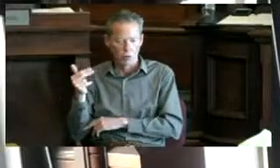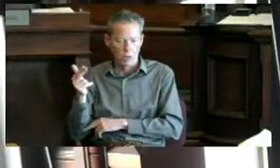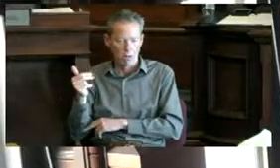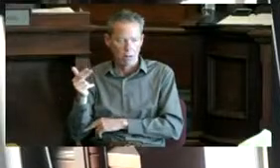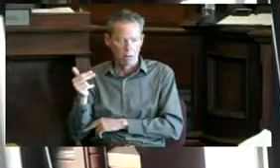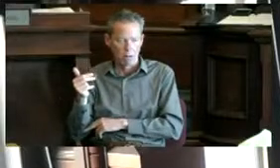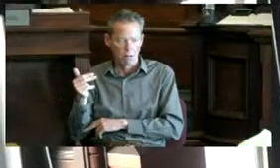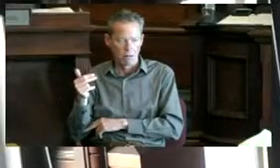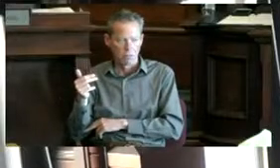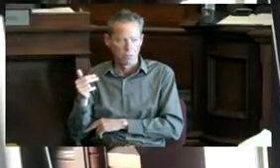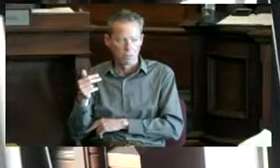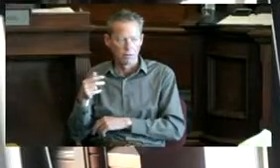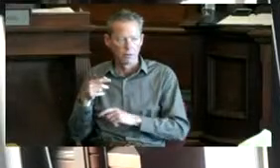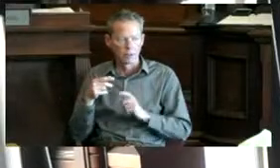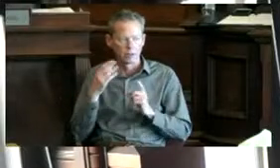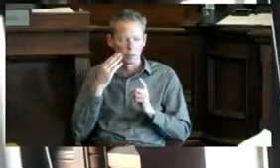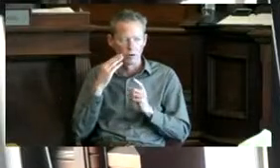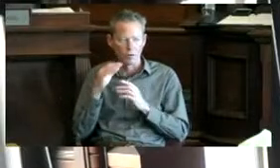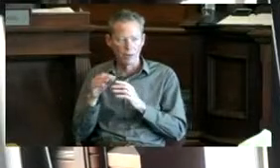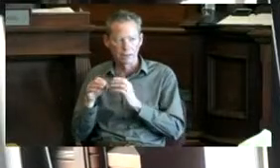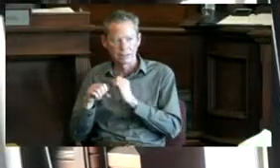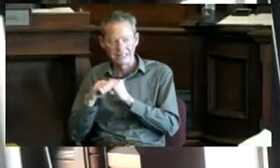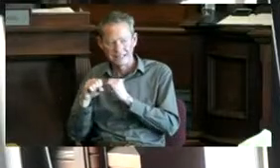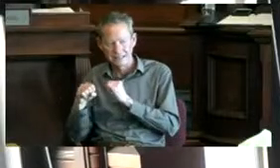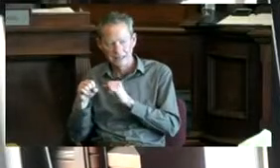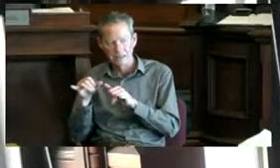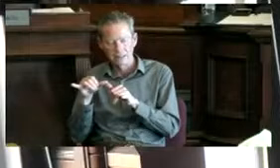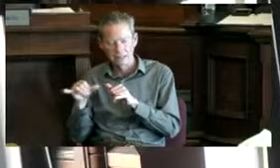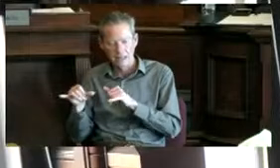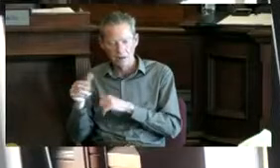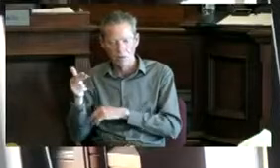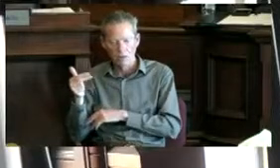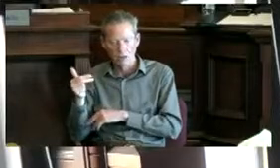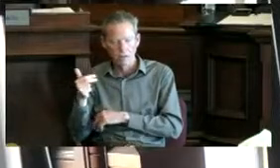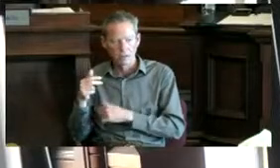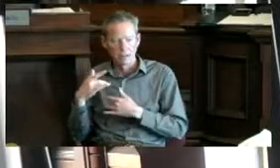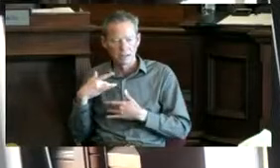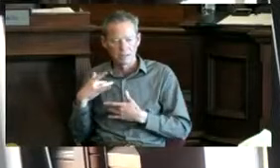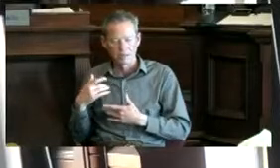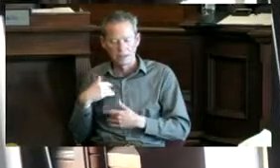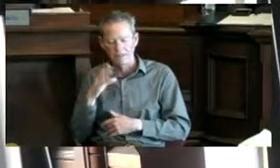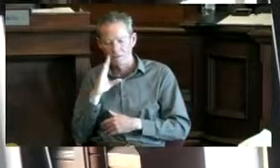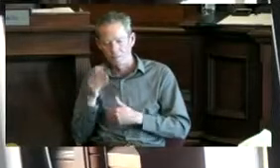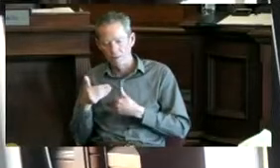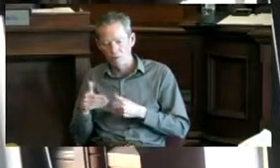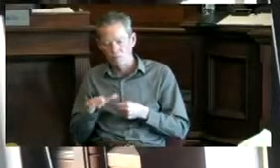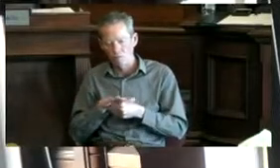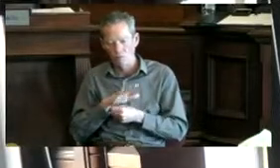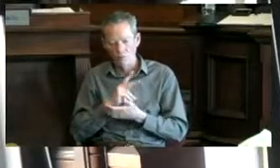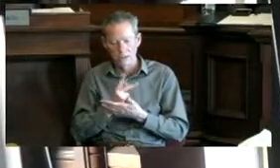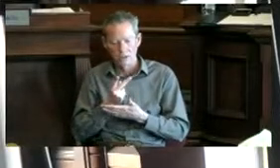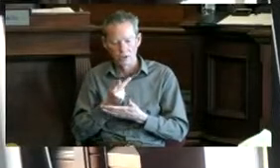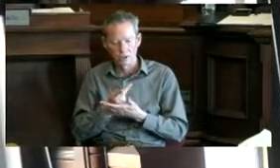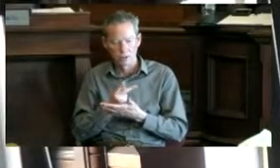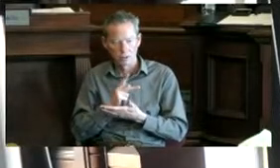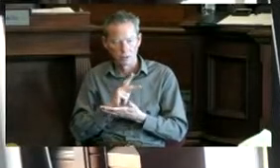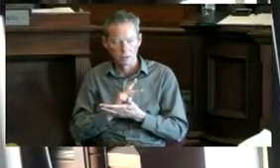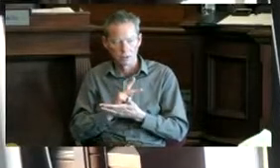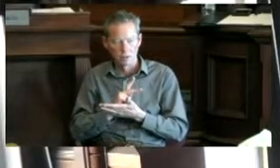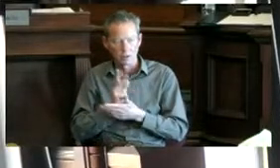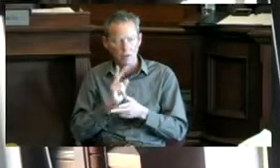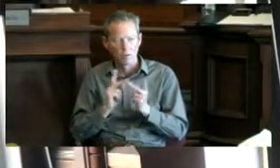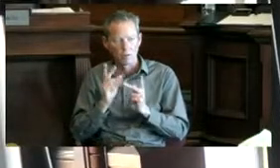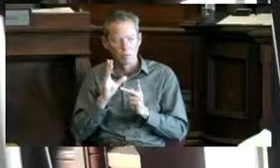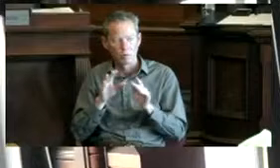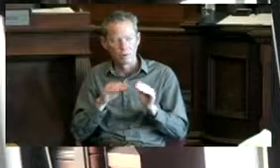facilities. And as you know, the extended stay facilities typically have a bedroom, a full kitchen, and so folks